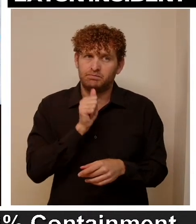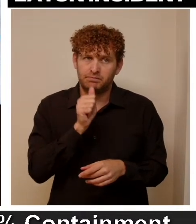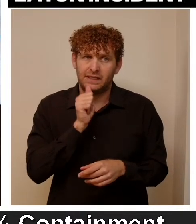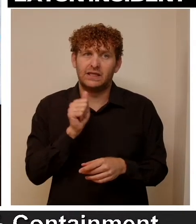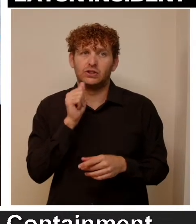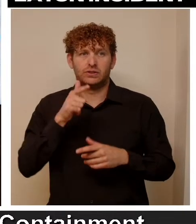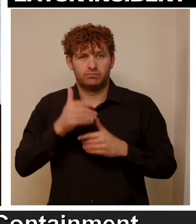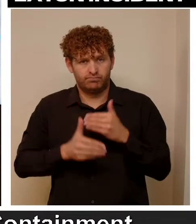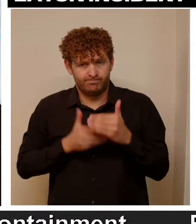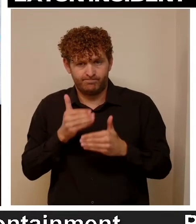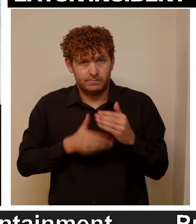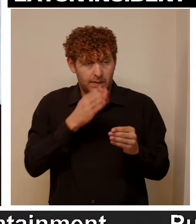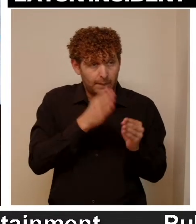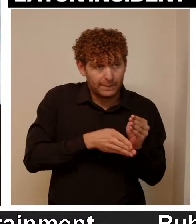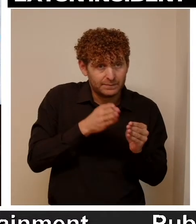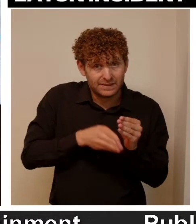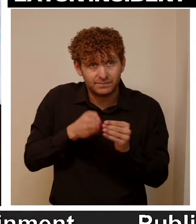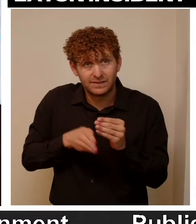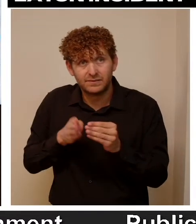check